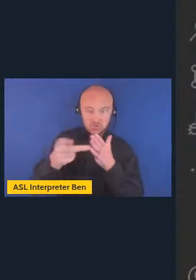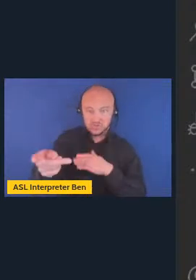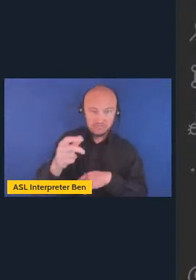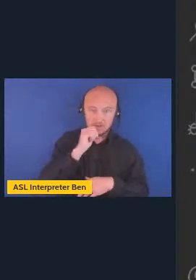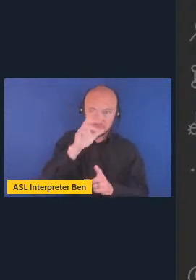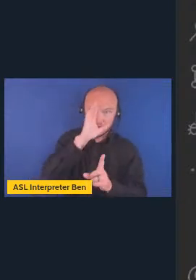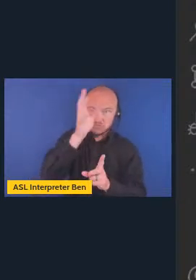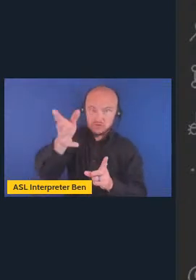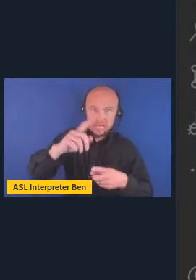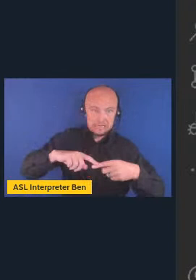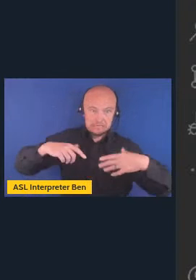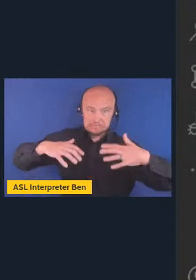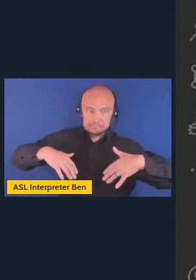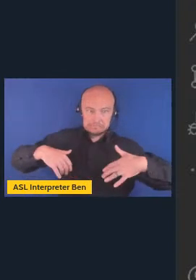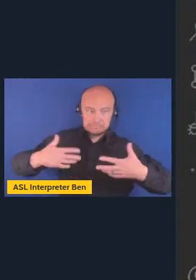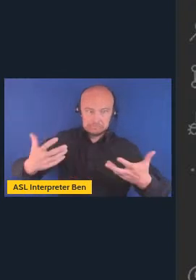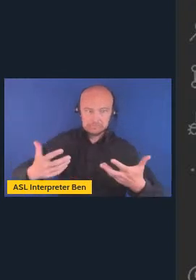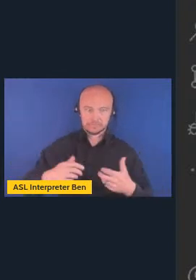this analytics